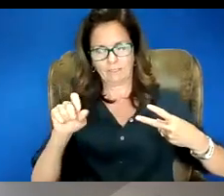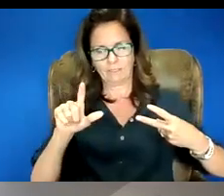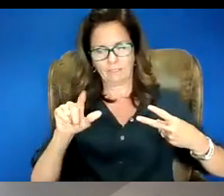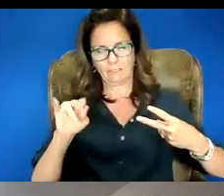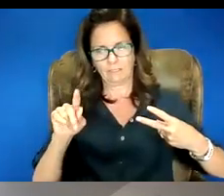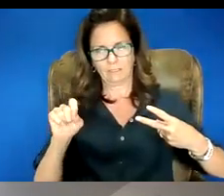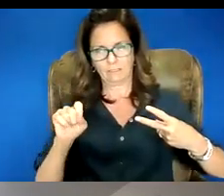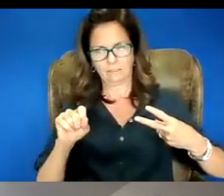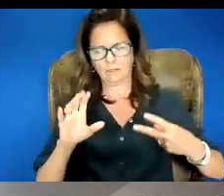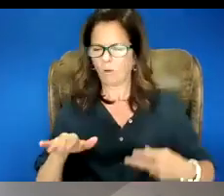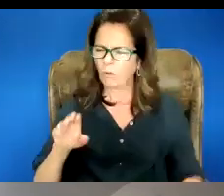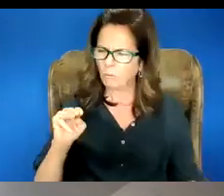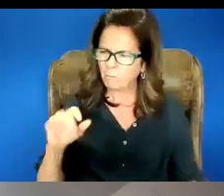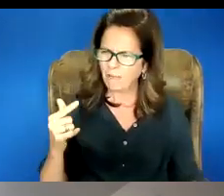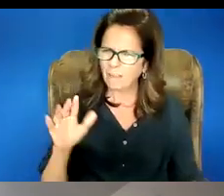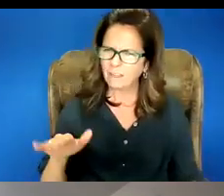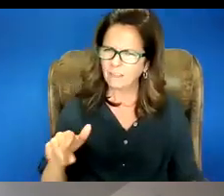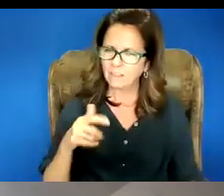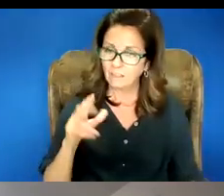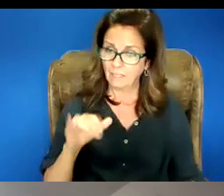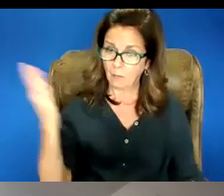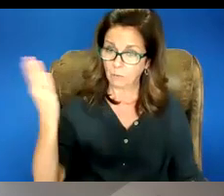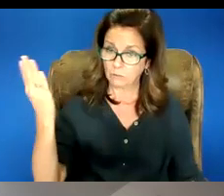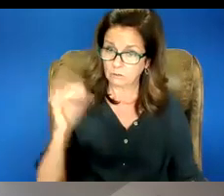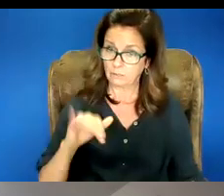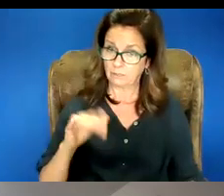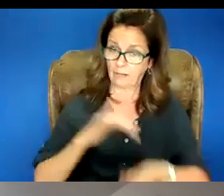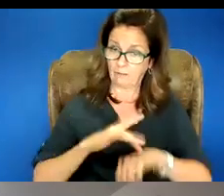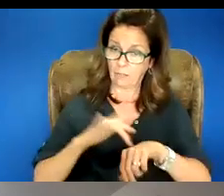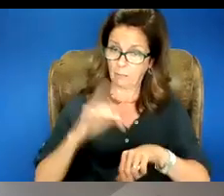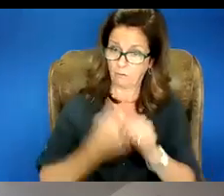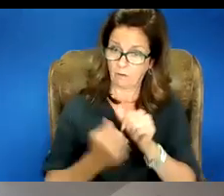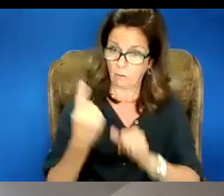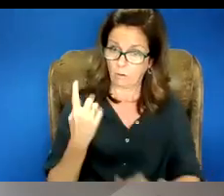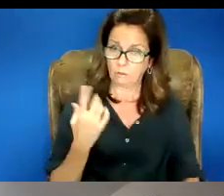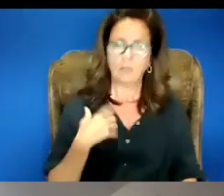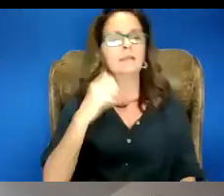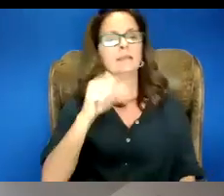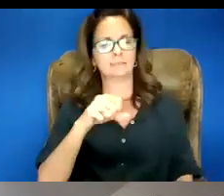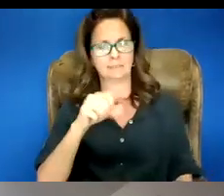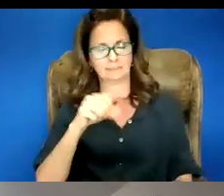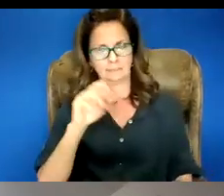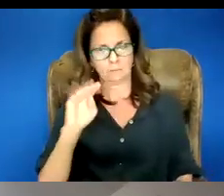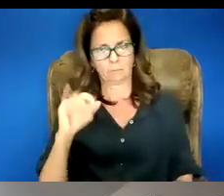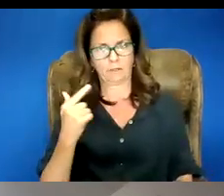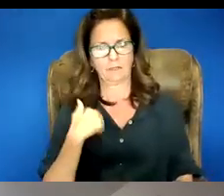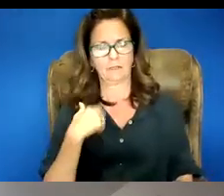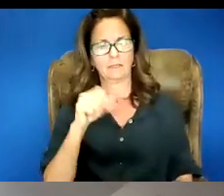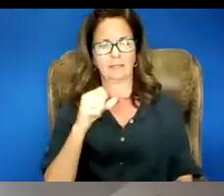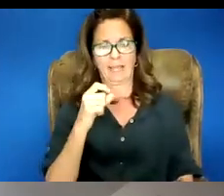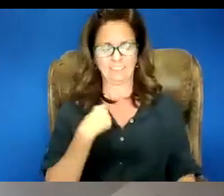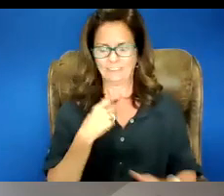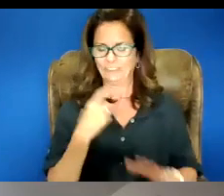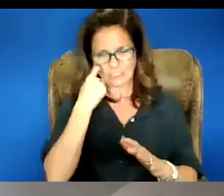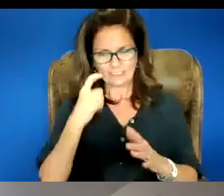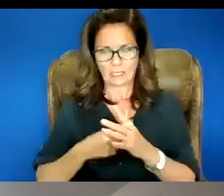Meg, can I just ask you, is this presentation going to be available to everybody? Yes, I was actually about to type that in. So